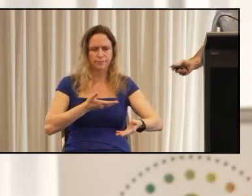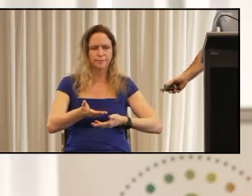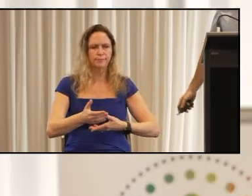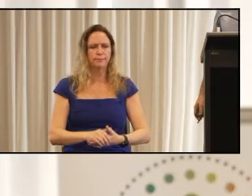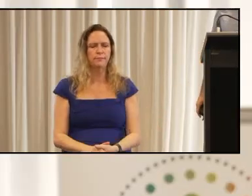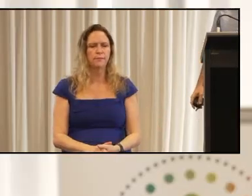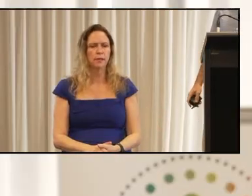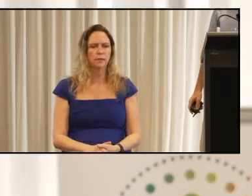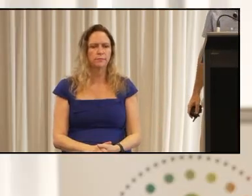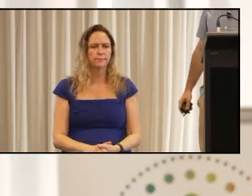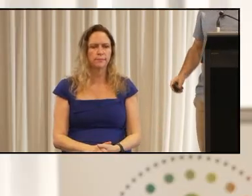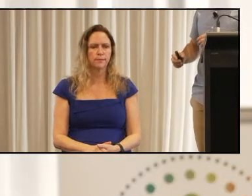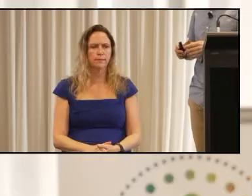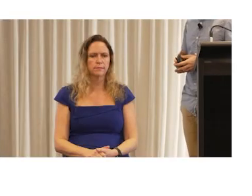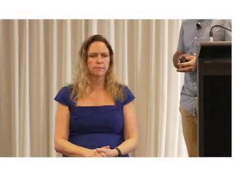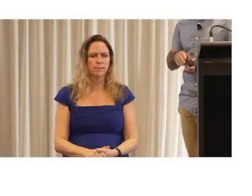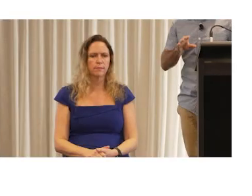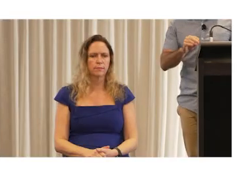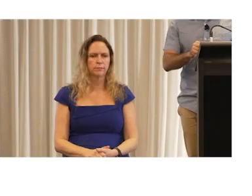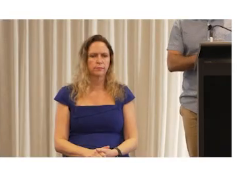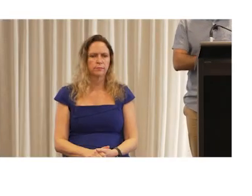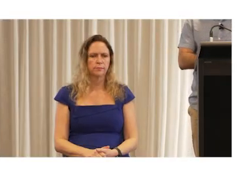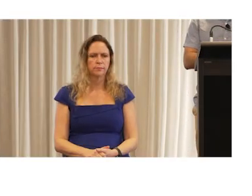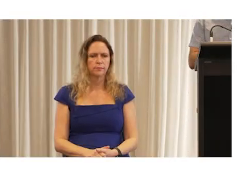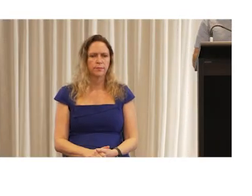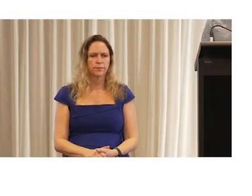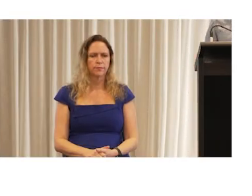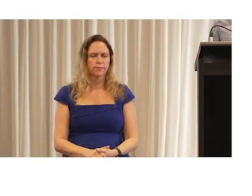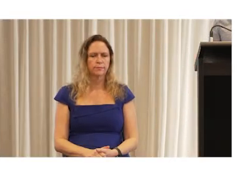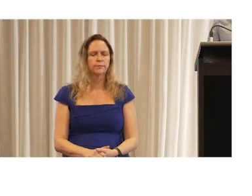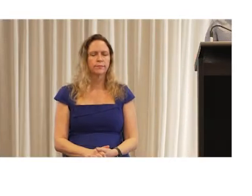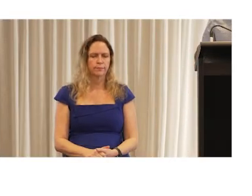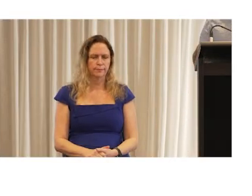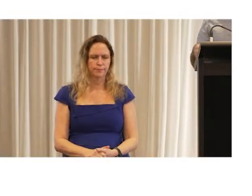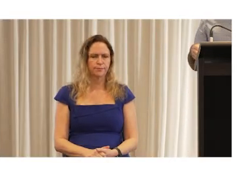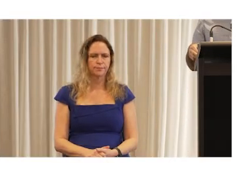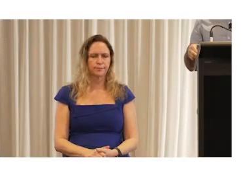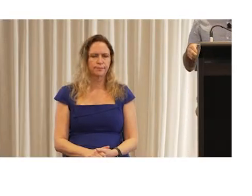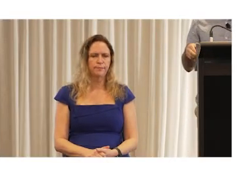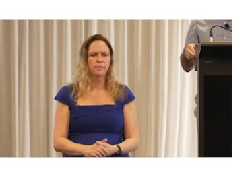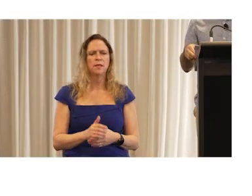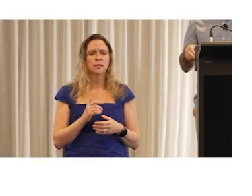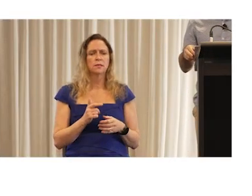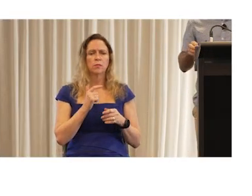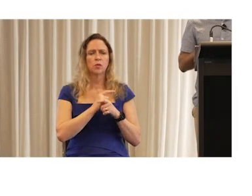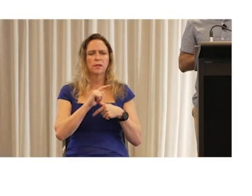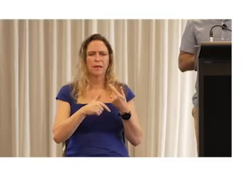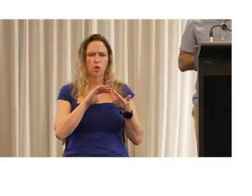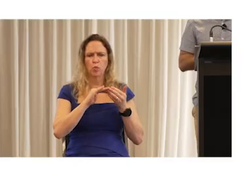So I just want to jump here to, I talked about communities and the functions of communities